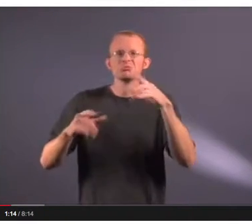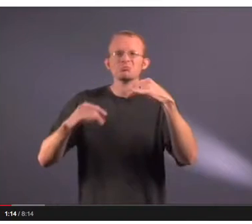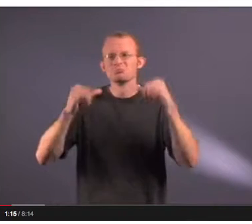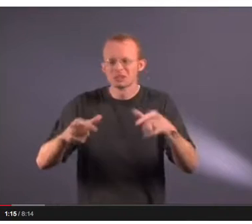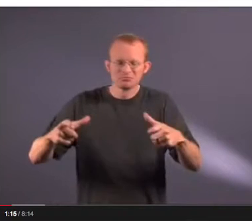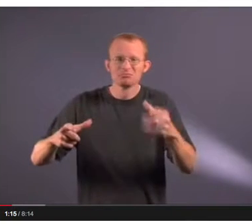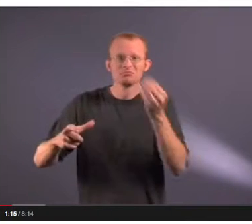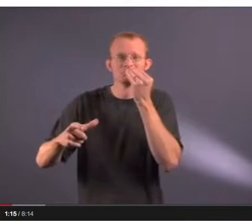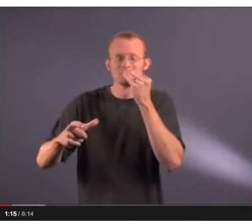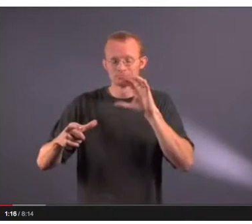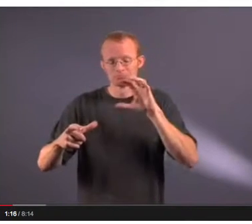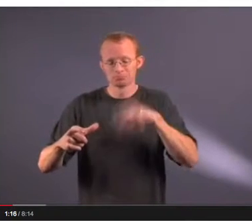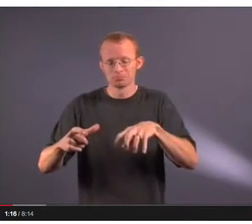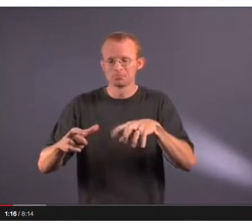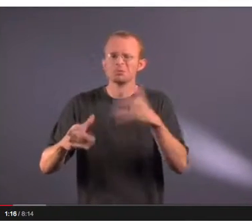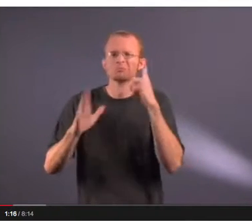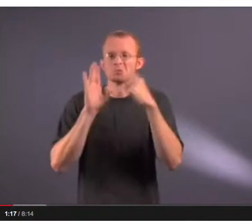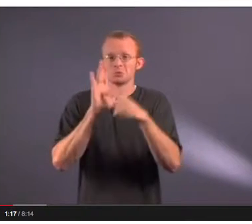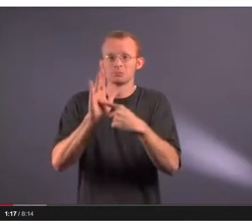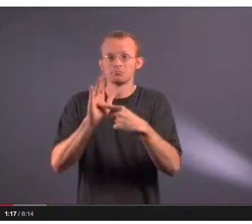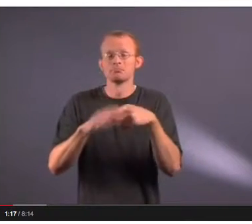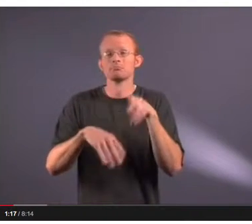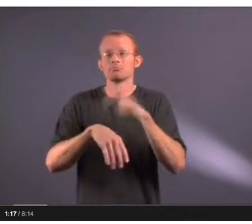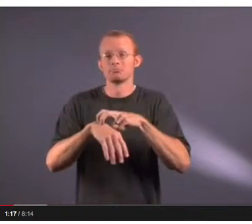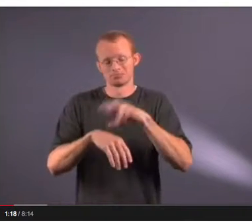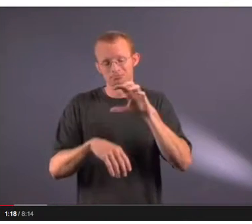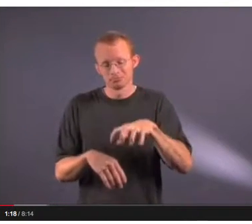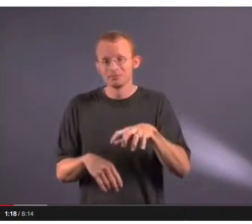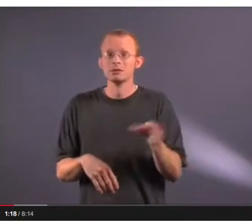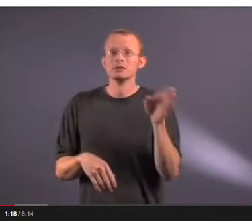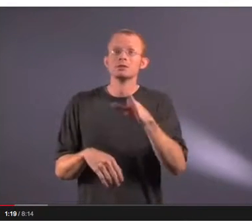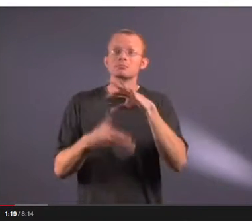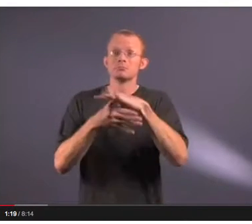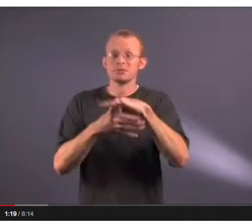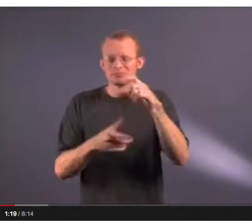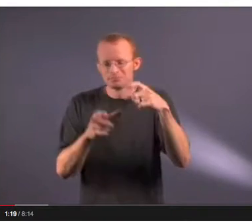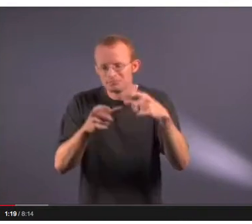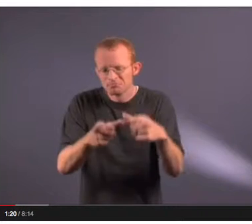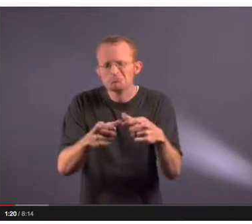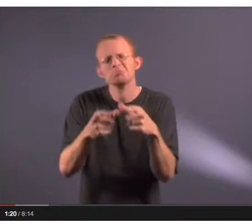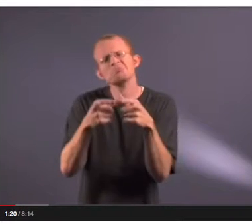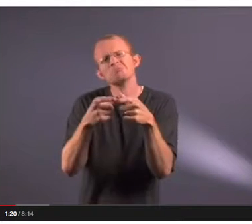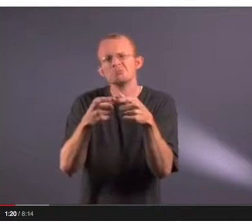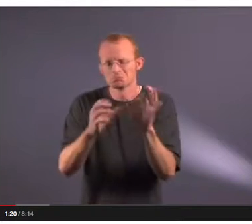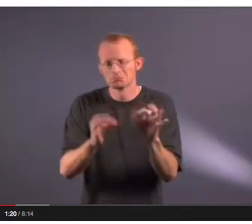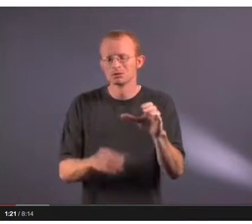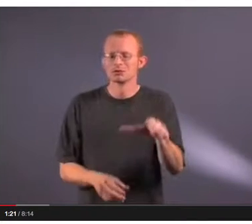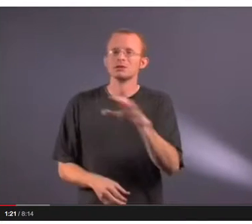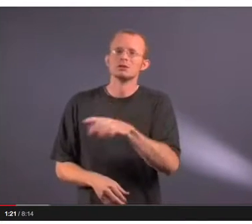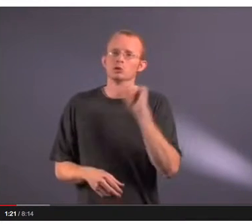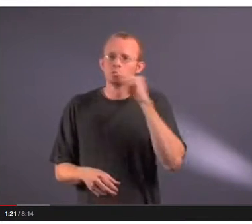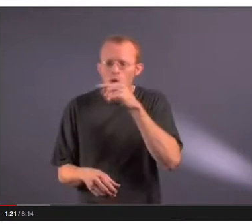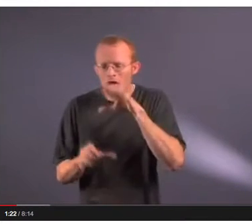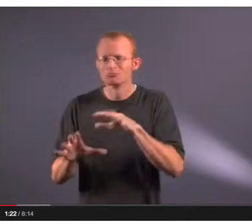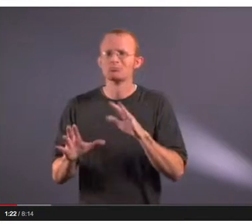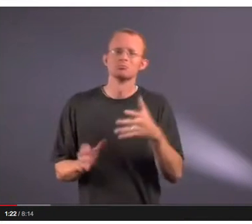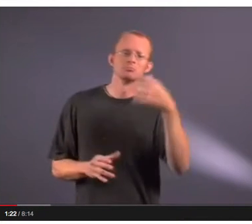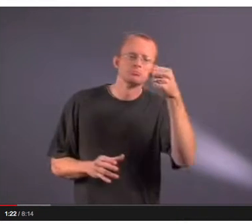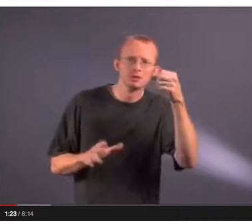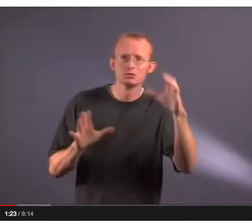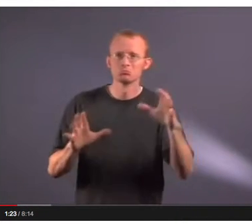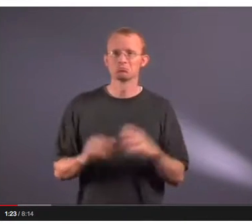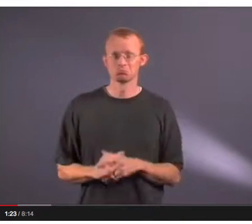So when you're looking at your plate, you should have a few little portions on there, like potatoes, a little bit of meat, maybe